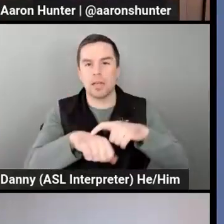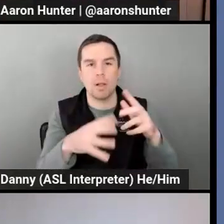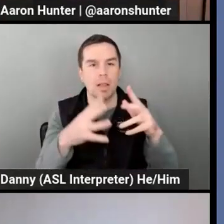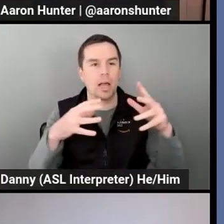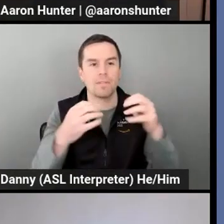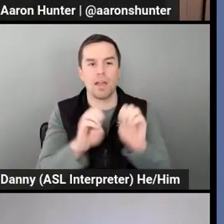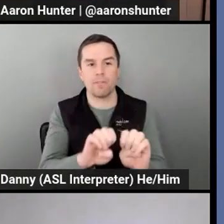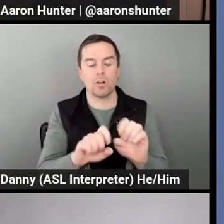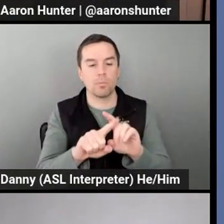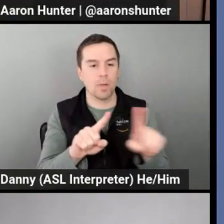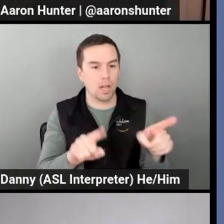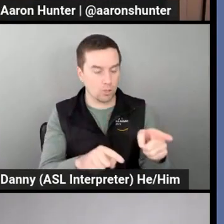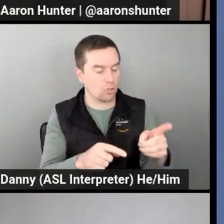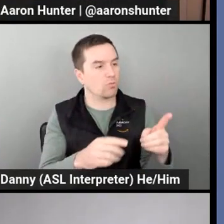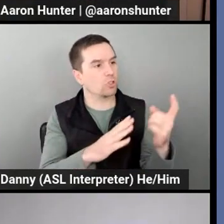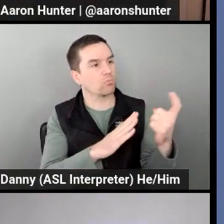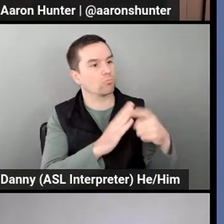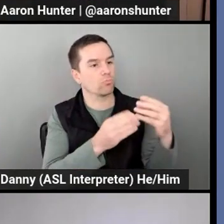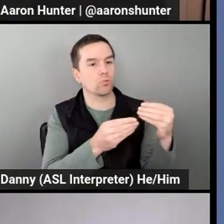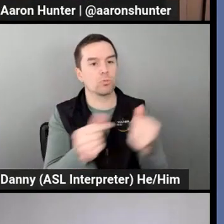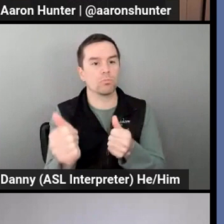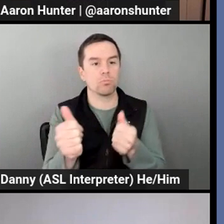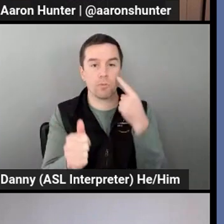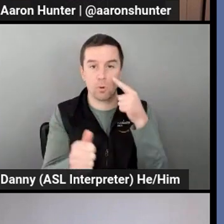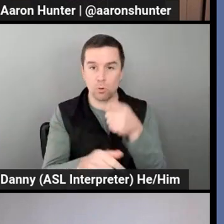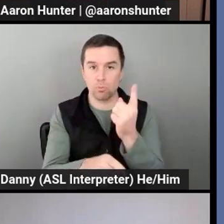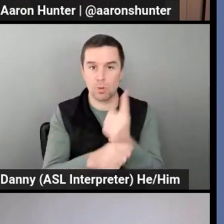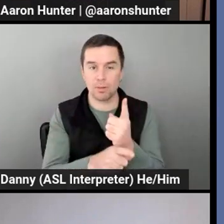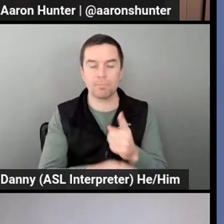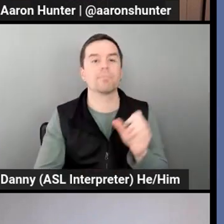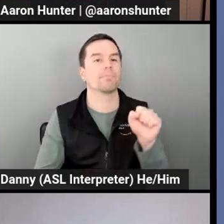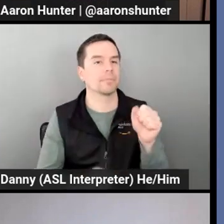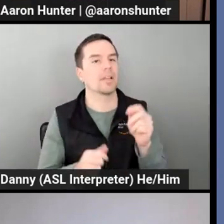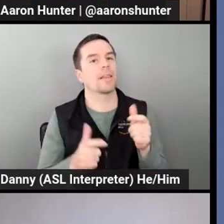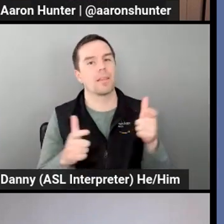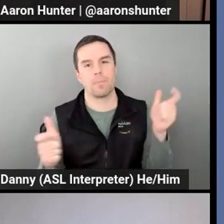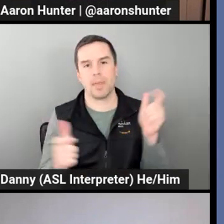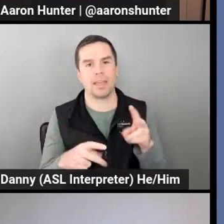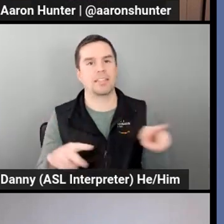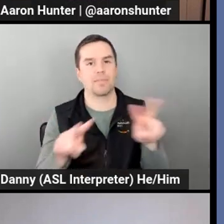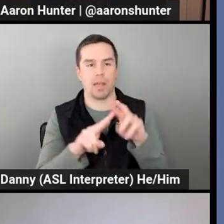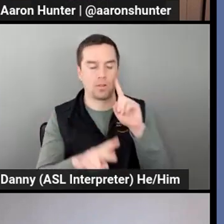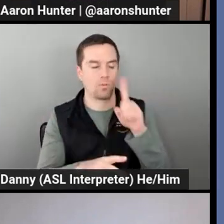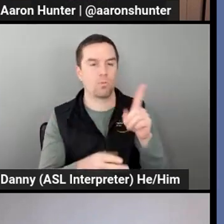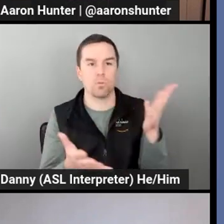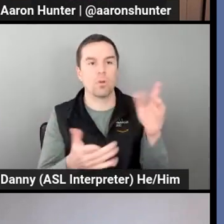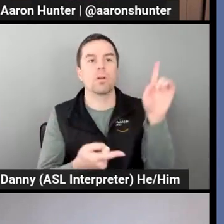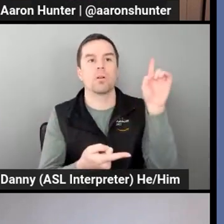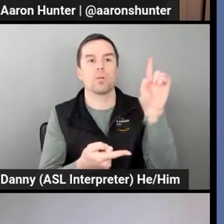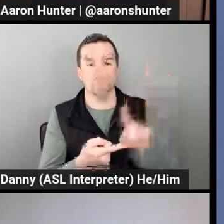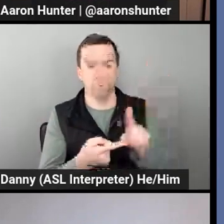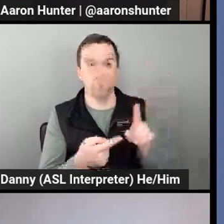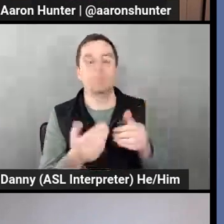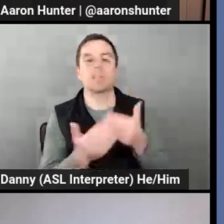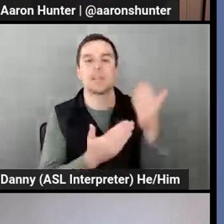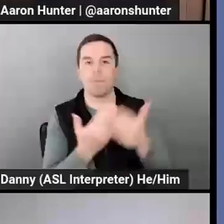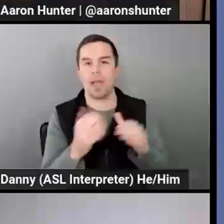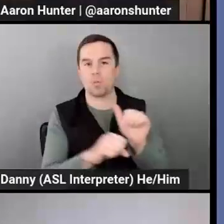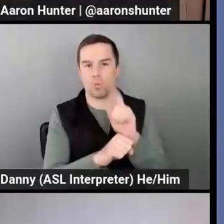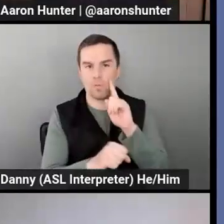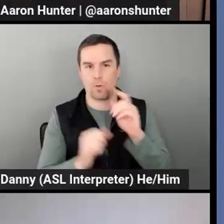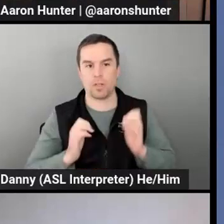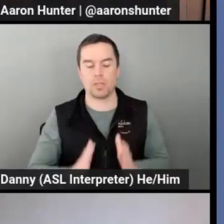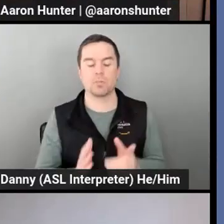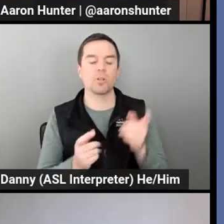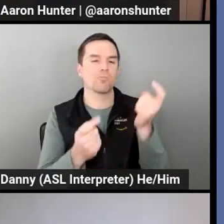you. Yes. So the biggest value prop is really reducing that manual work for the customer, right? Is by deleting some of the files